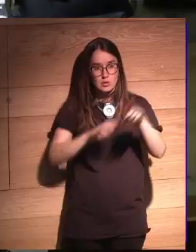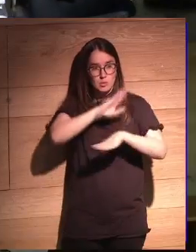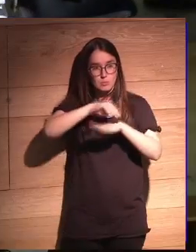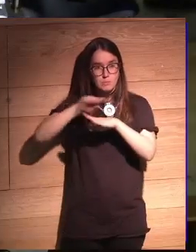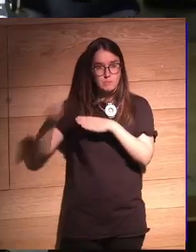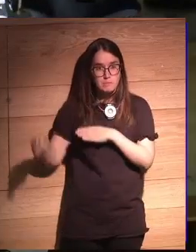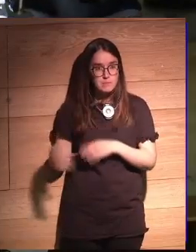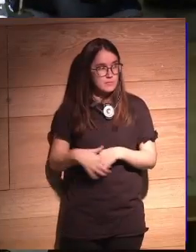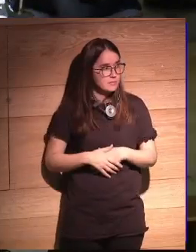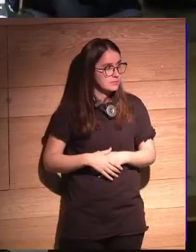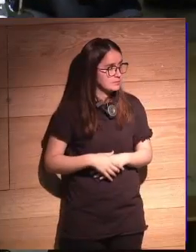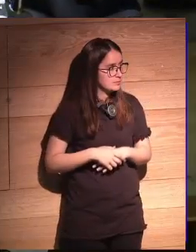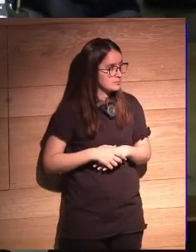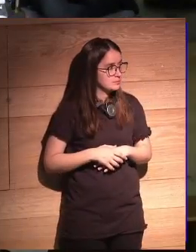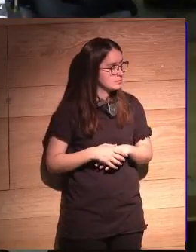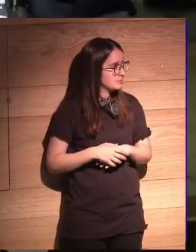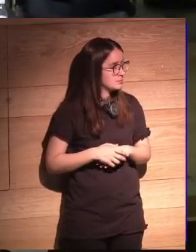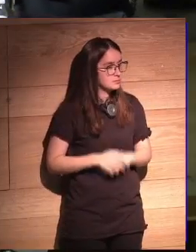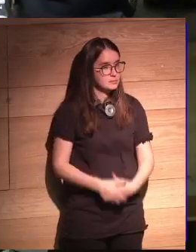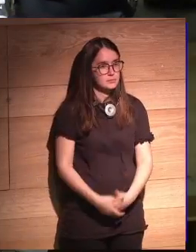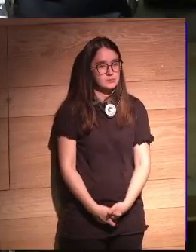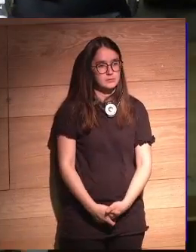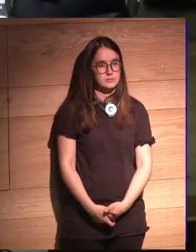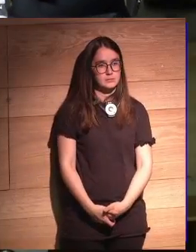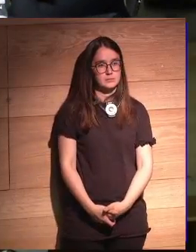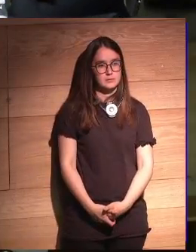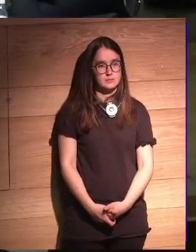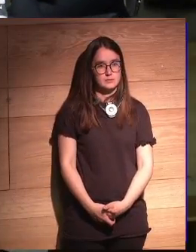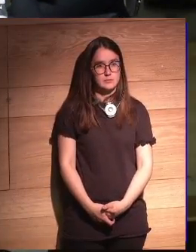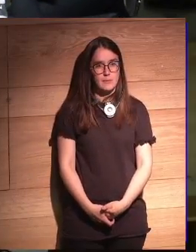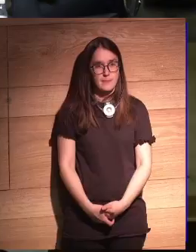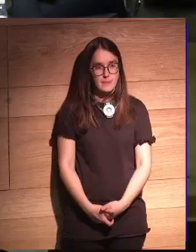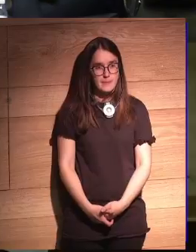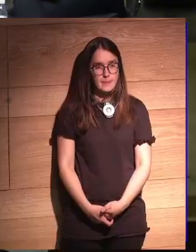Any other question so we can gather several together?